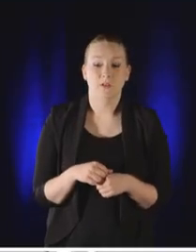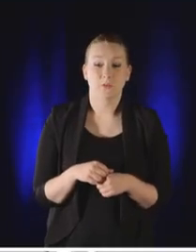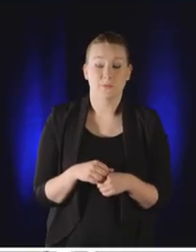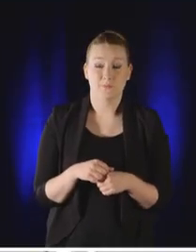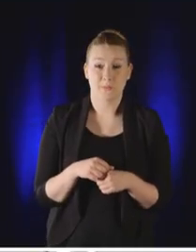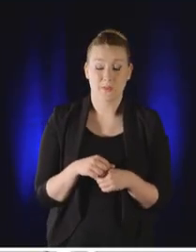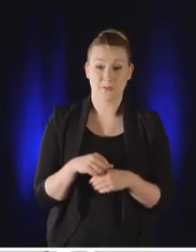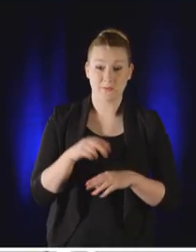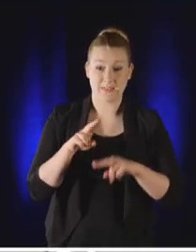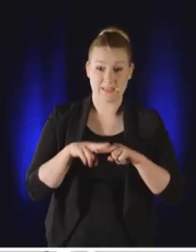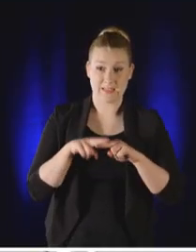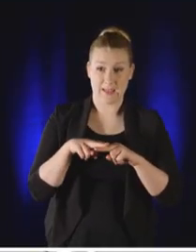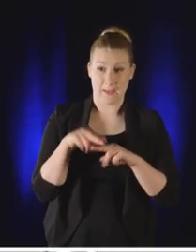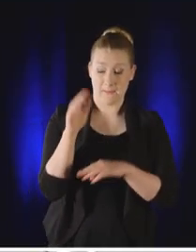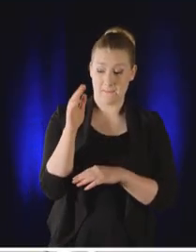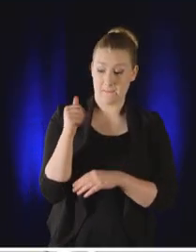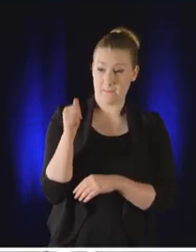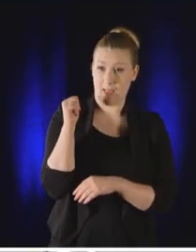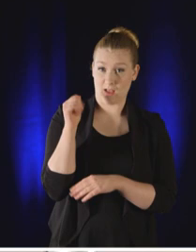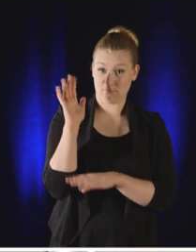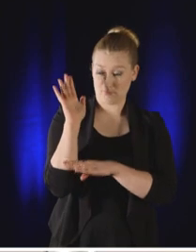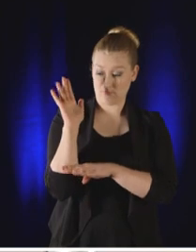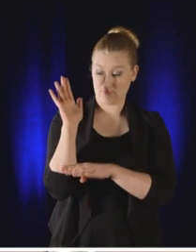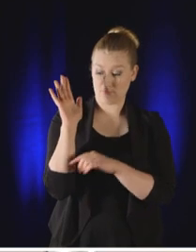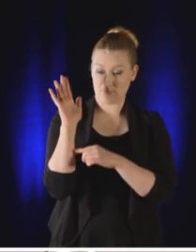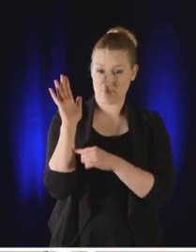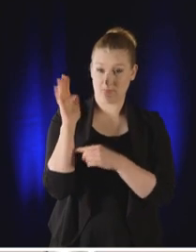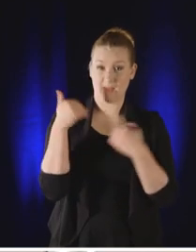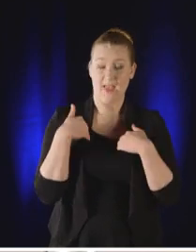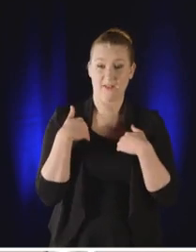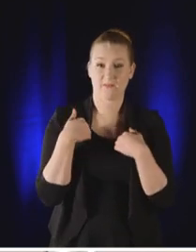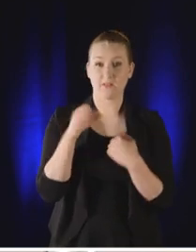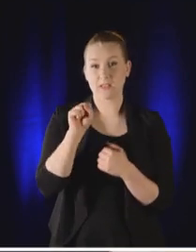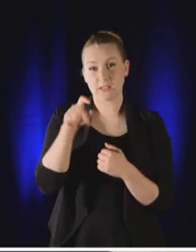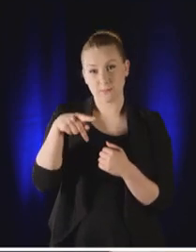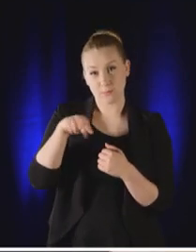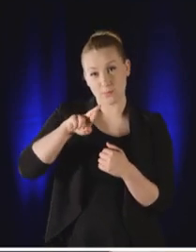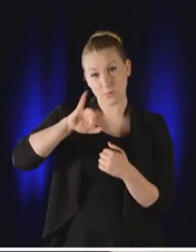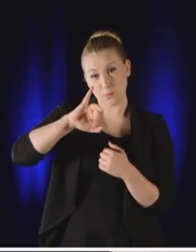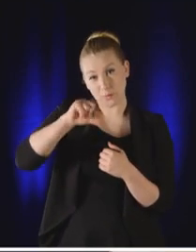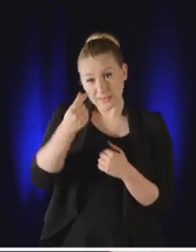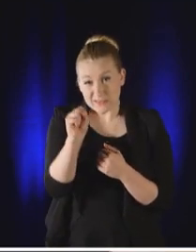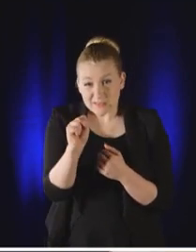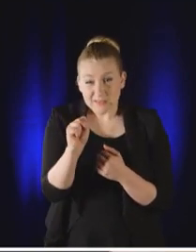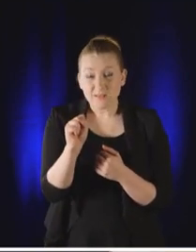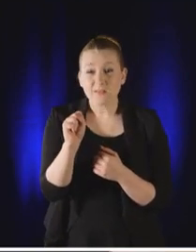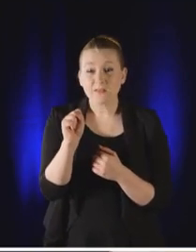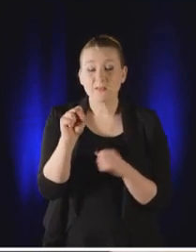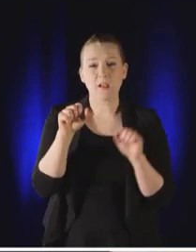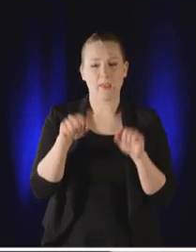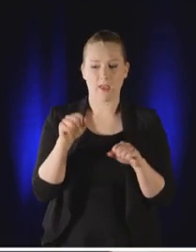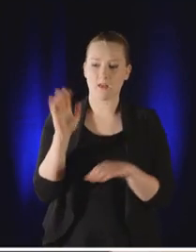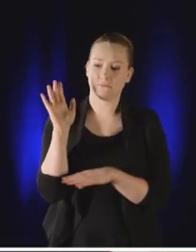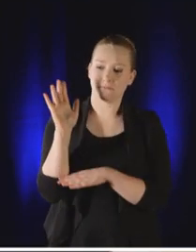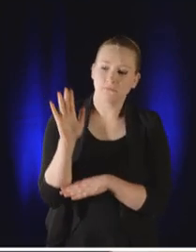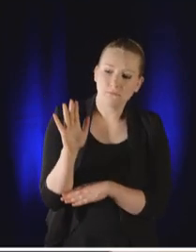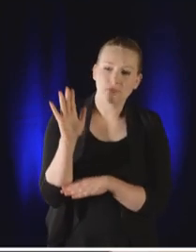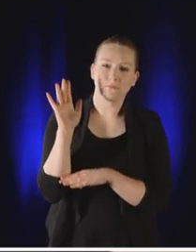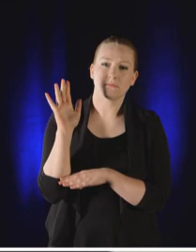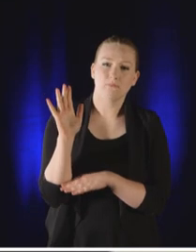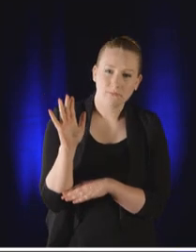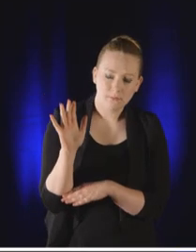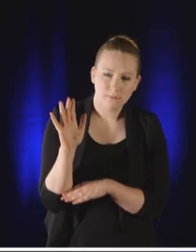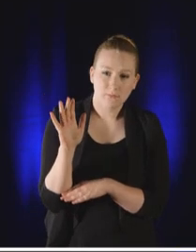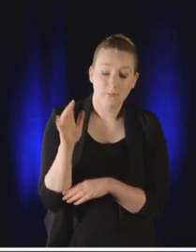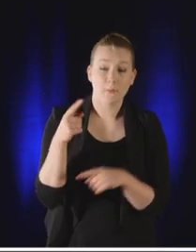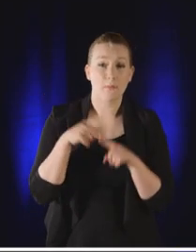in combination with the spring system, so that students' backs would have a little give while still having the necessary support